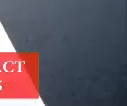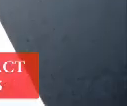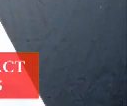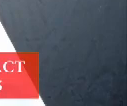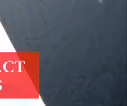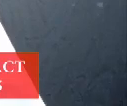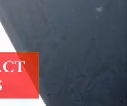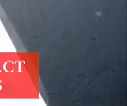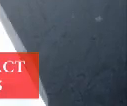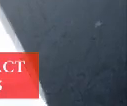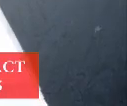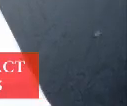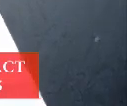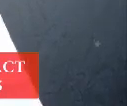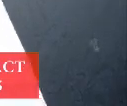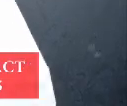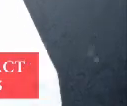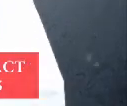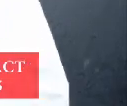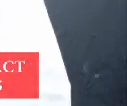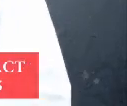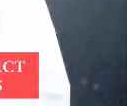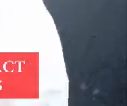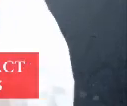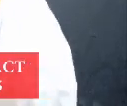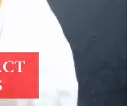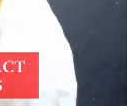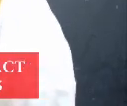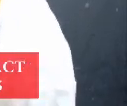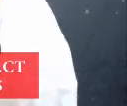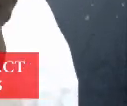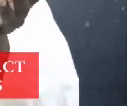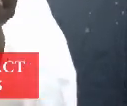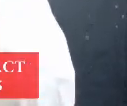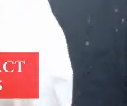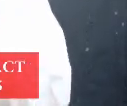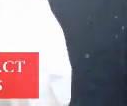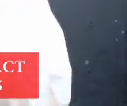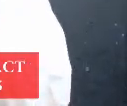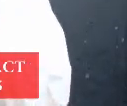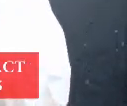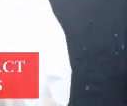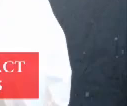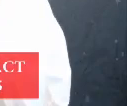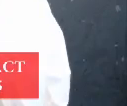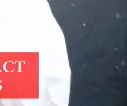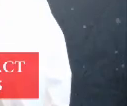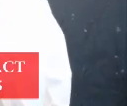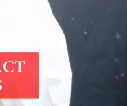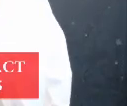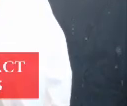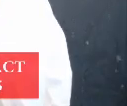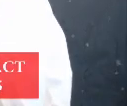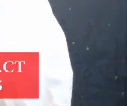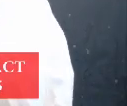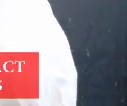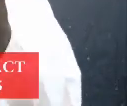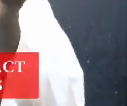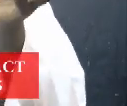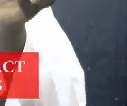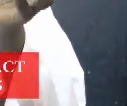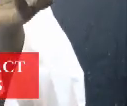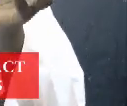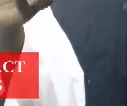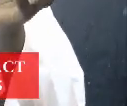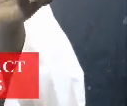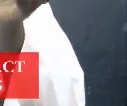wa rahmatullahi wa barakaatu. am na lu ñu leen indil lu bees tàq loolu mooy lan diggante nekk programme